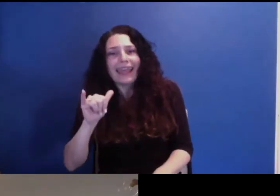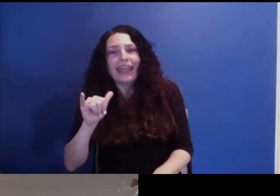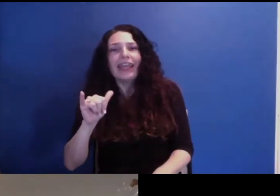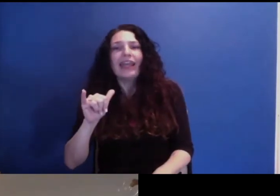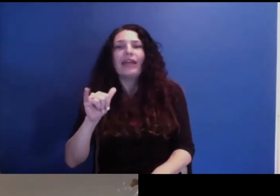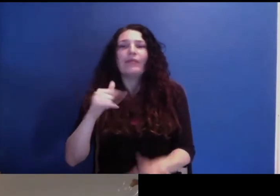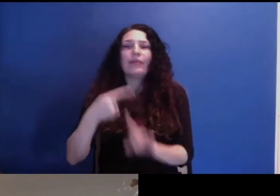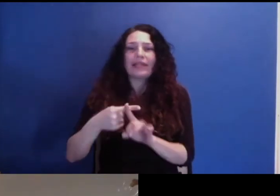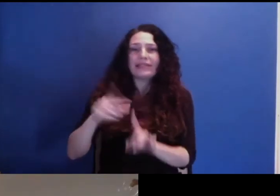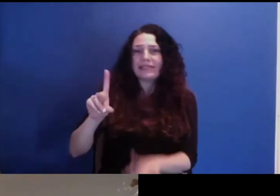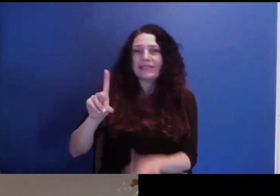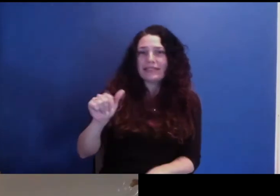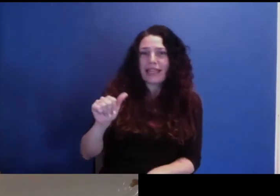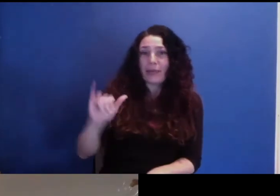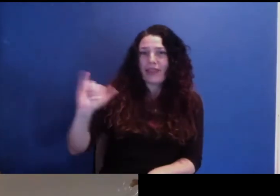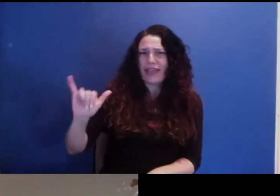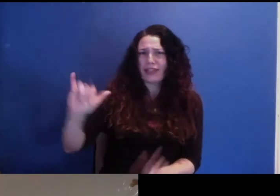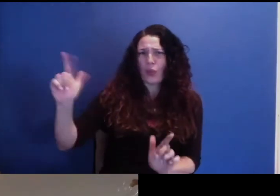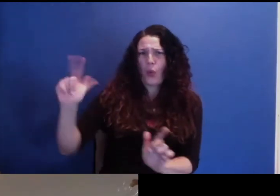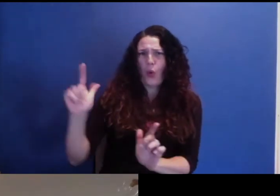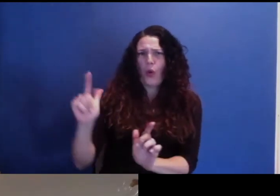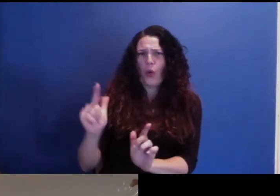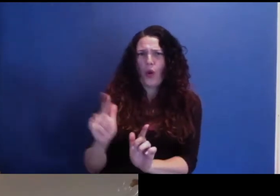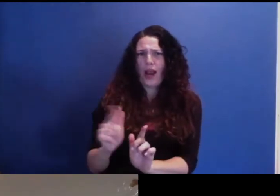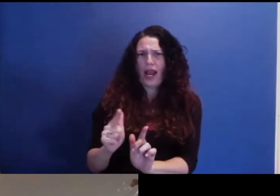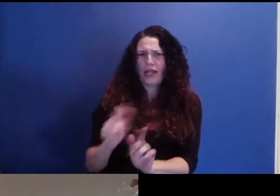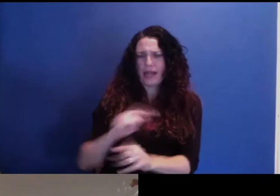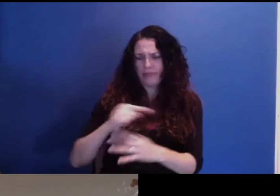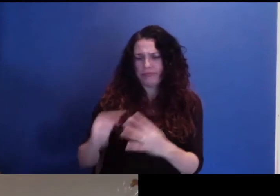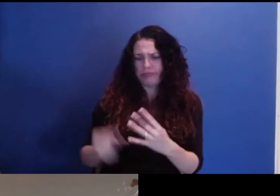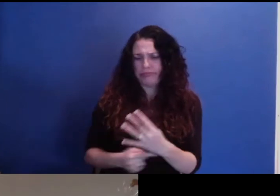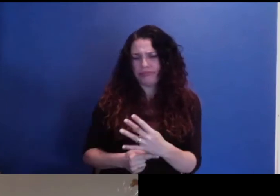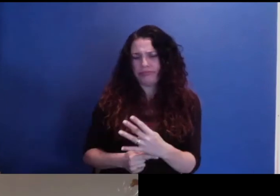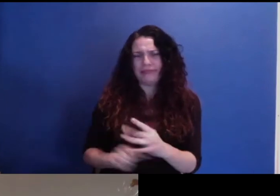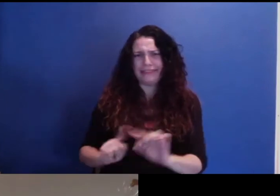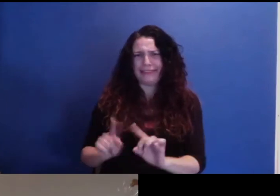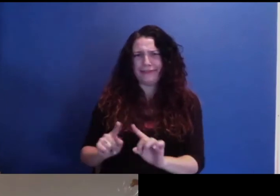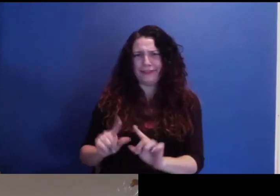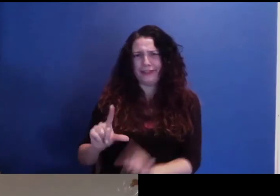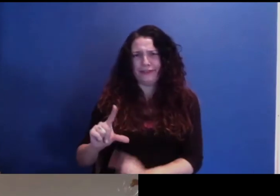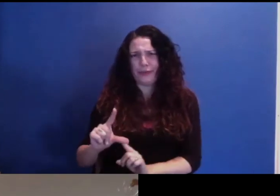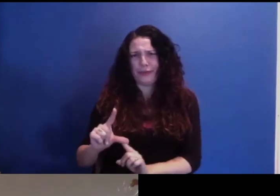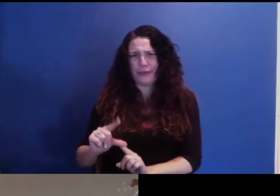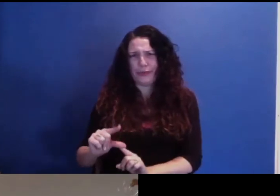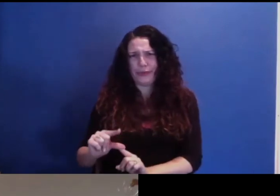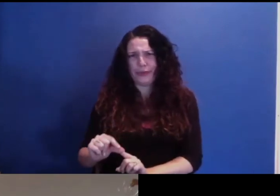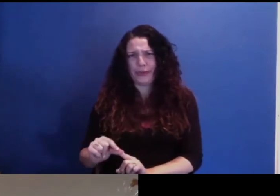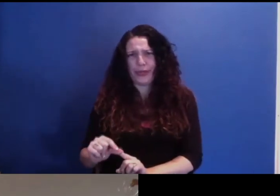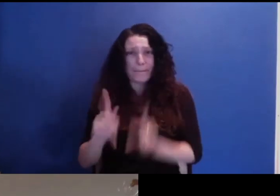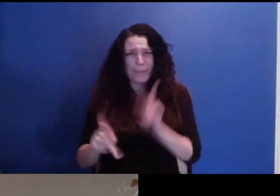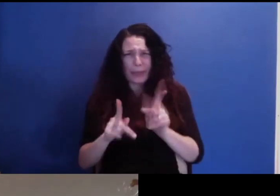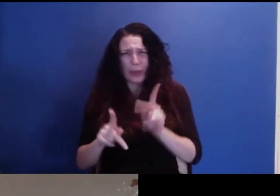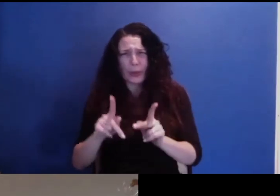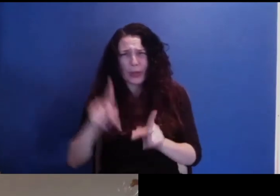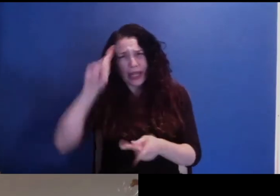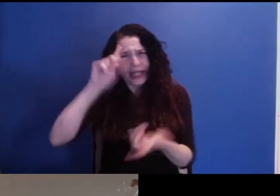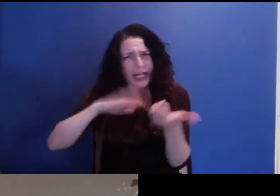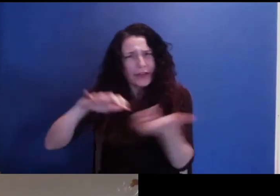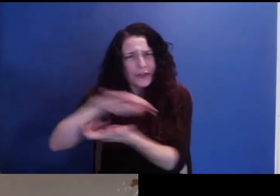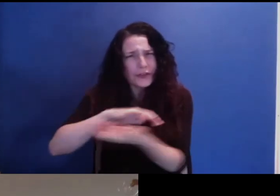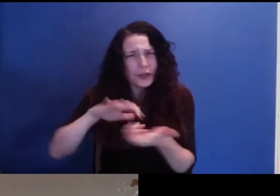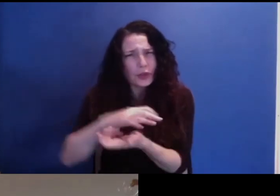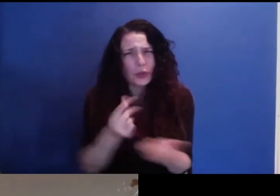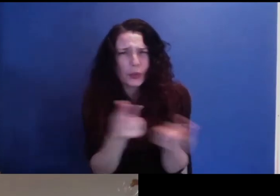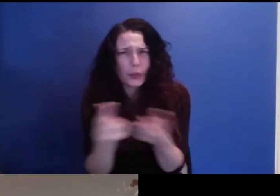in like 2-point fonts. And I think that people didn't really know what to do with this gay disabled jelly. So